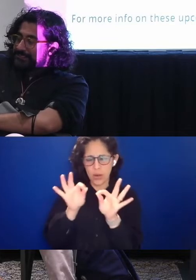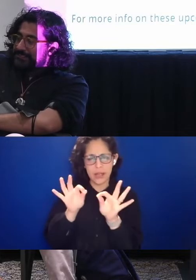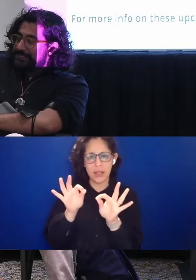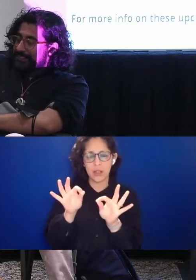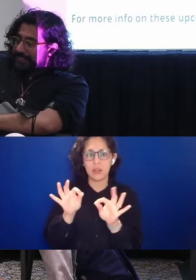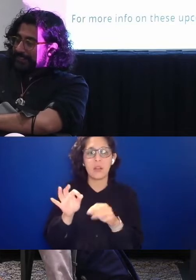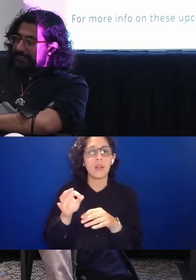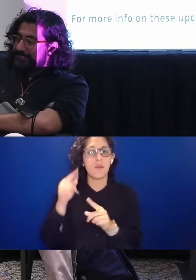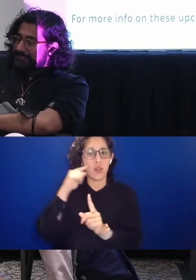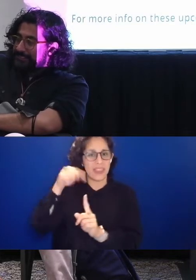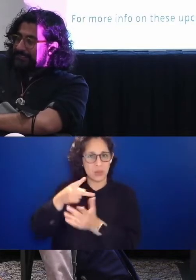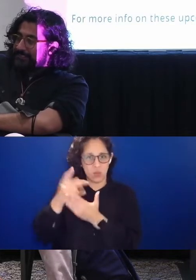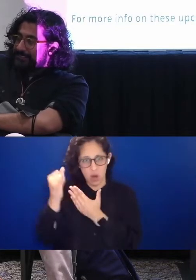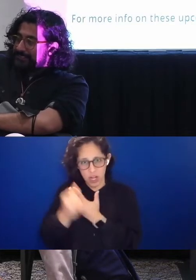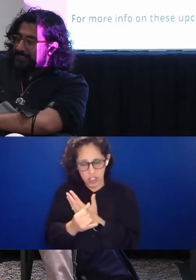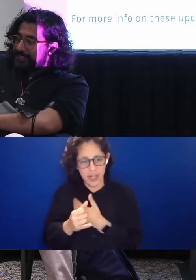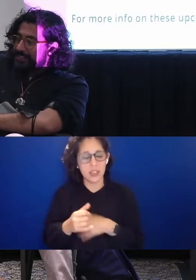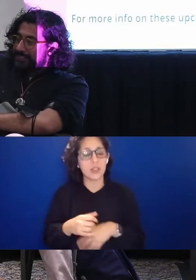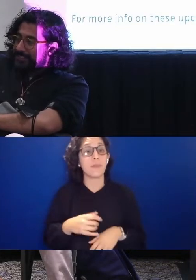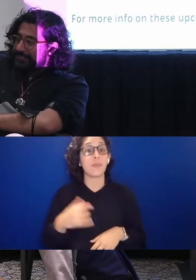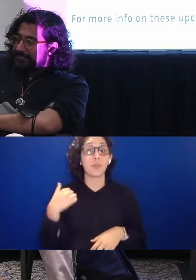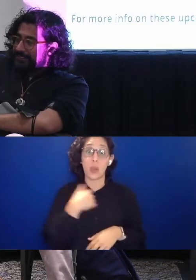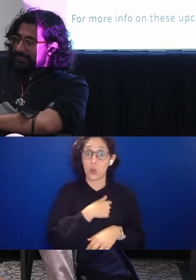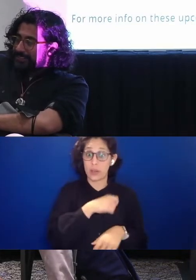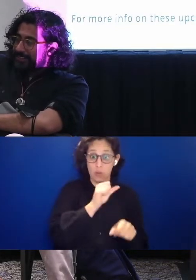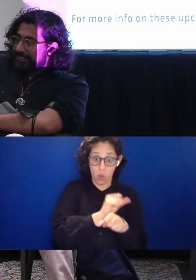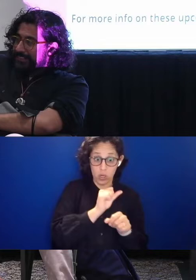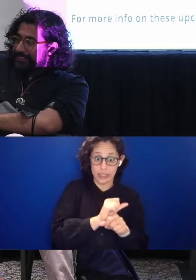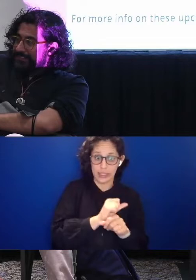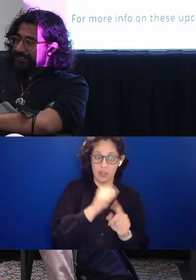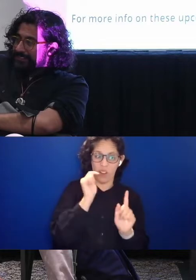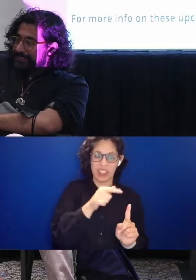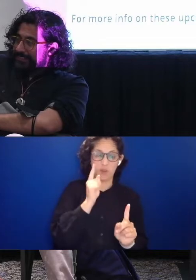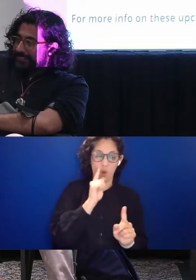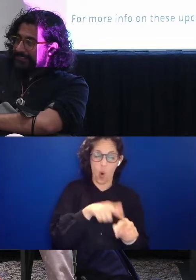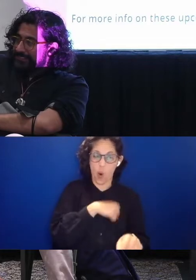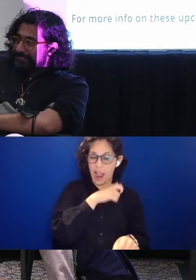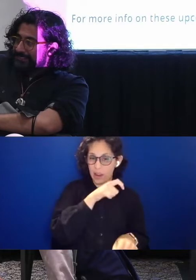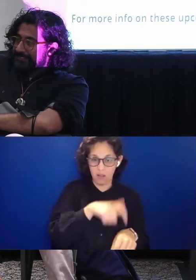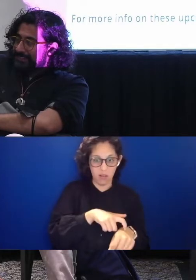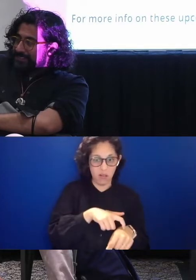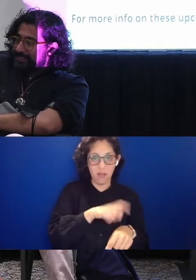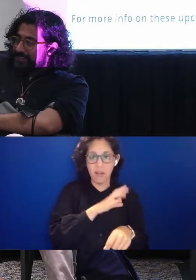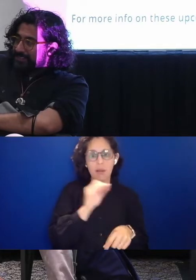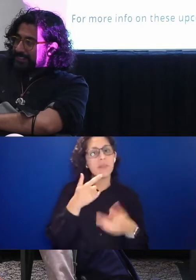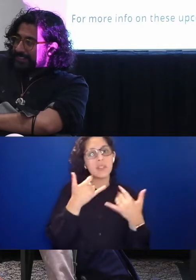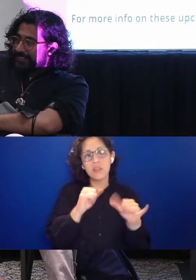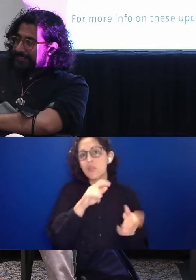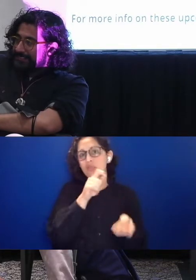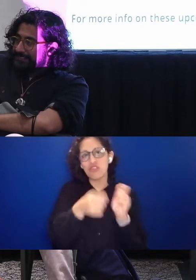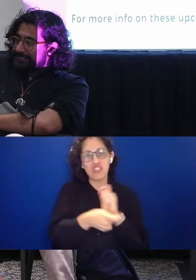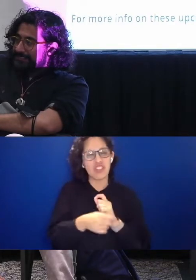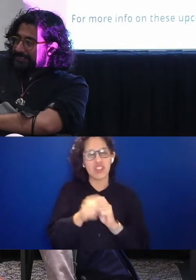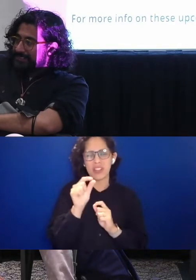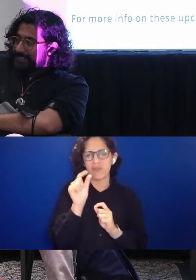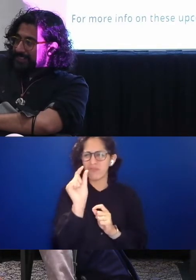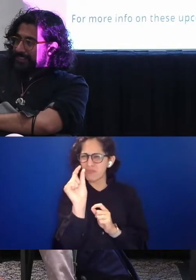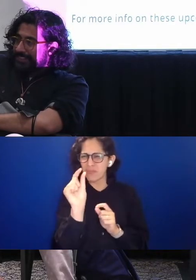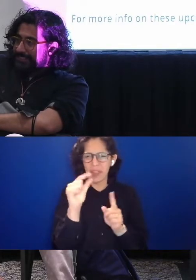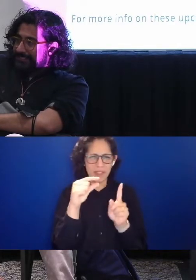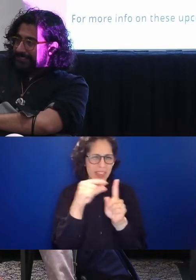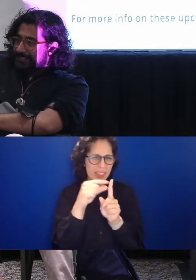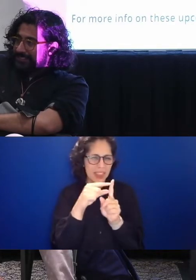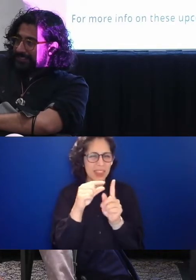well. Like, we've been working on it for a while, and I'm still changing the text just little bits to fit more where